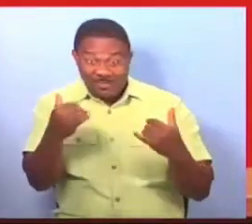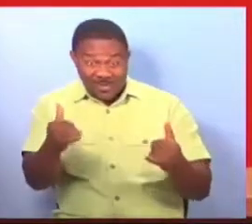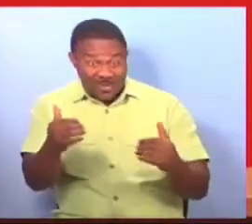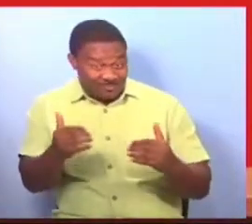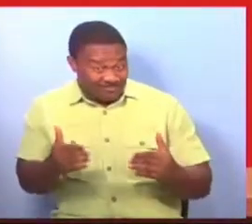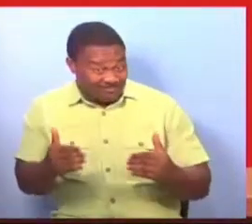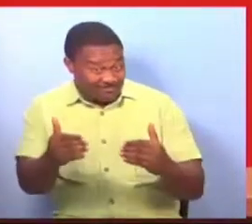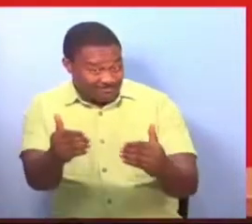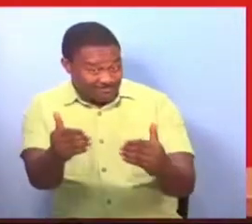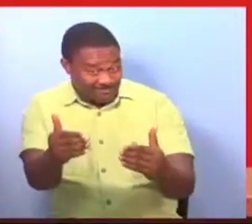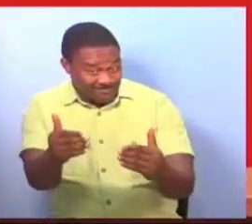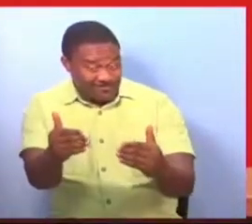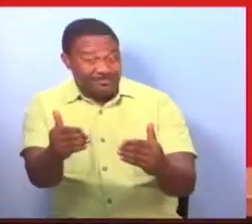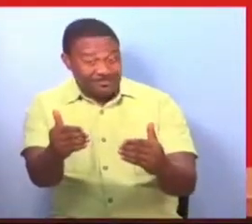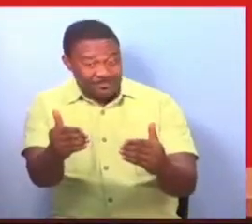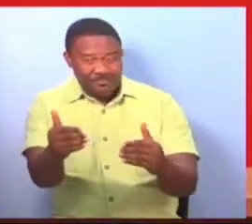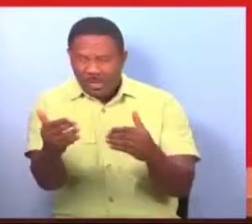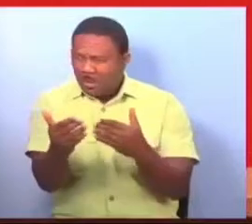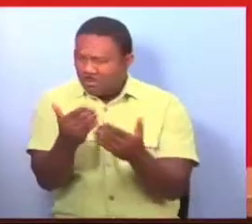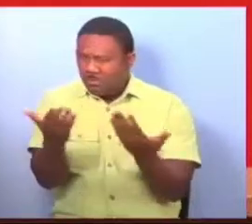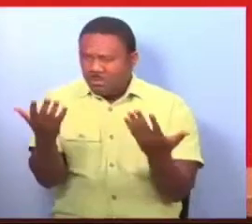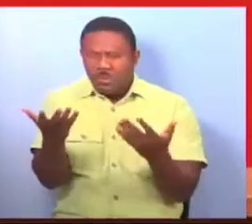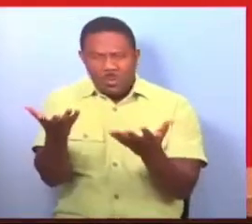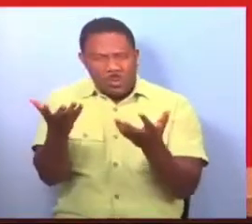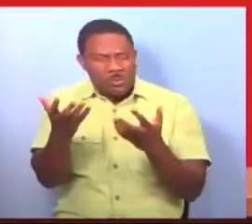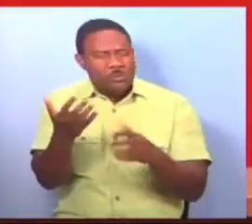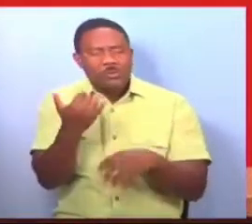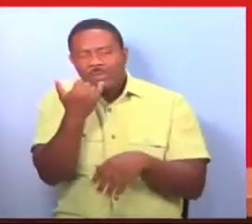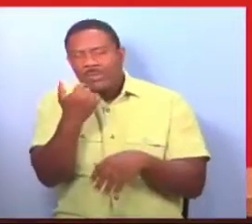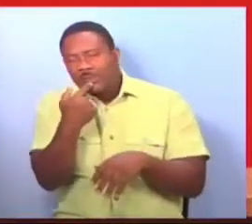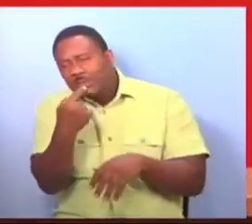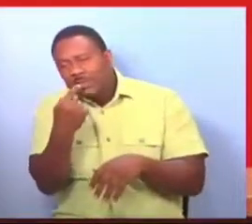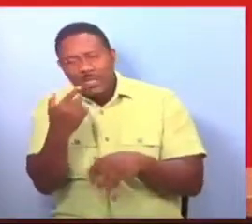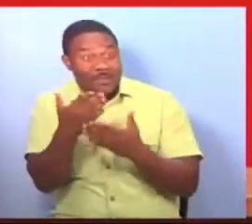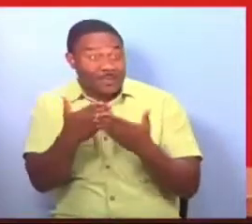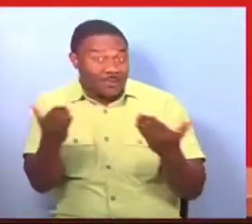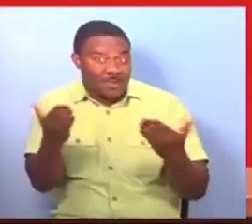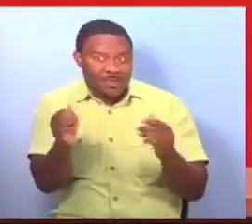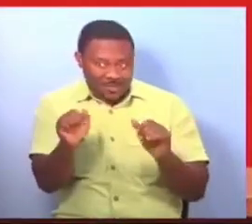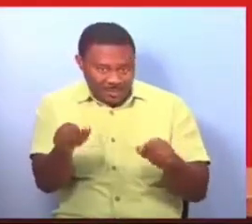proceed to comment on the statement.